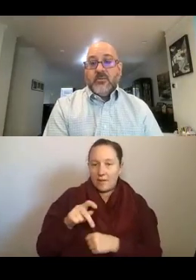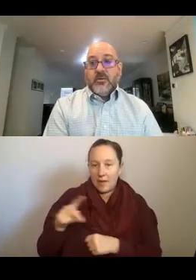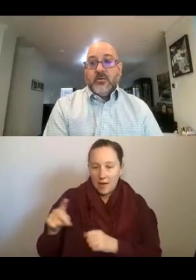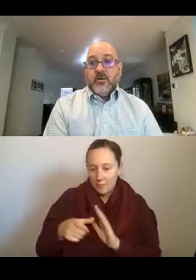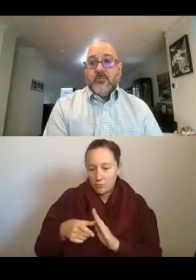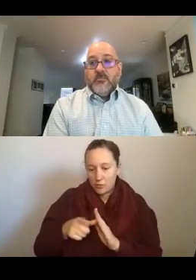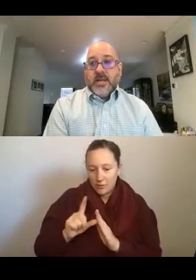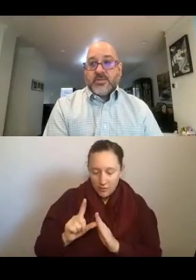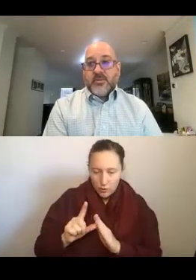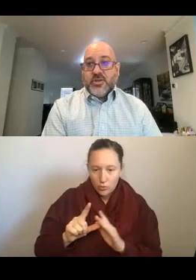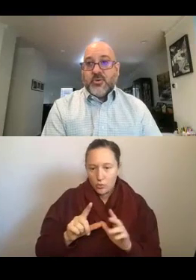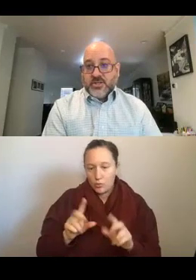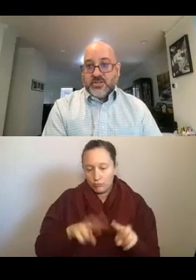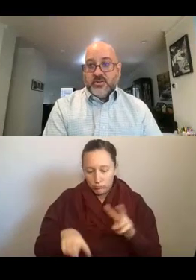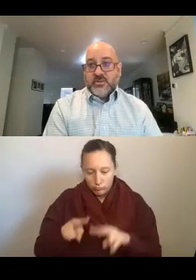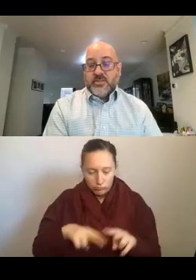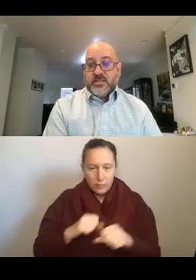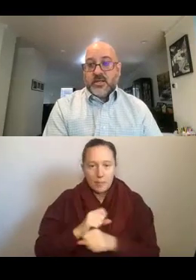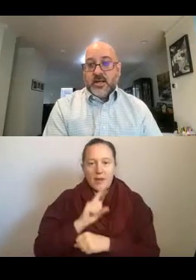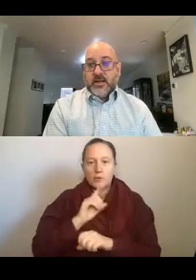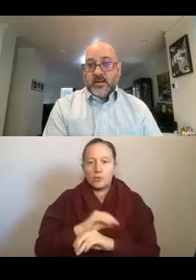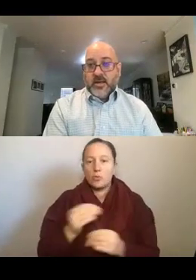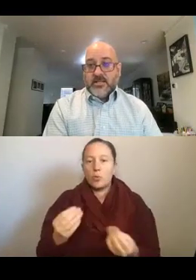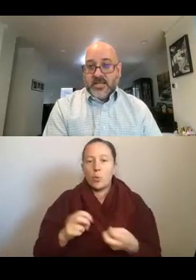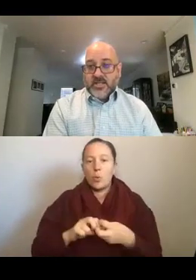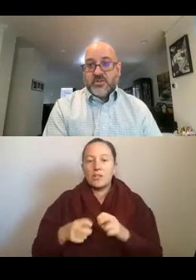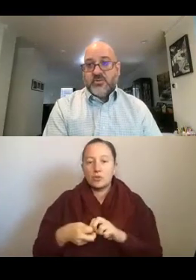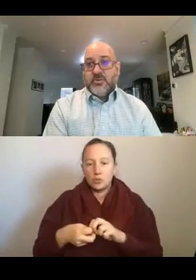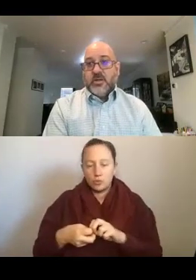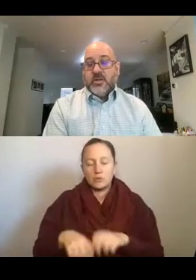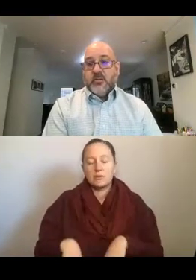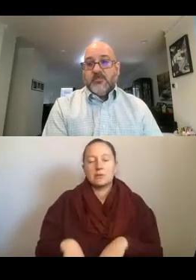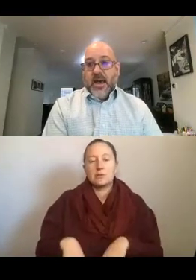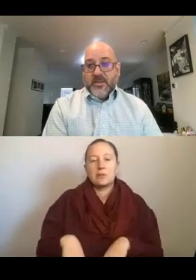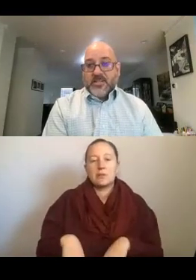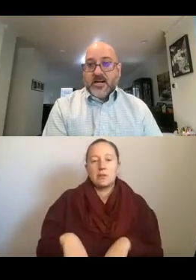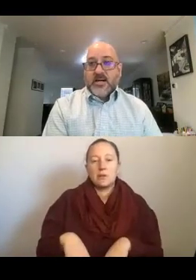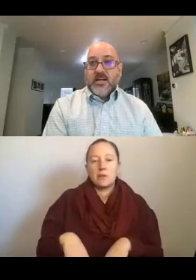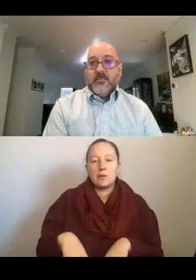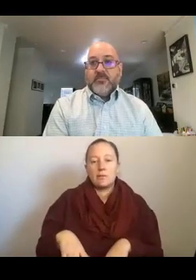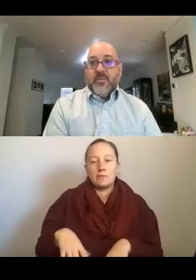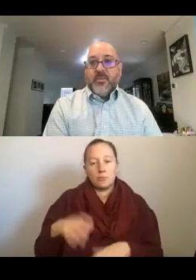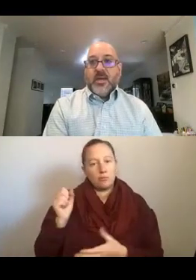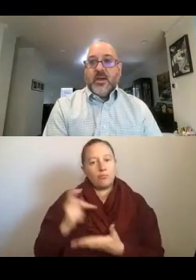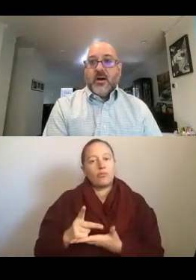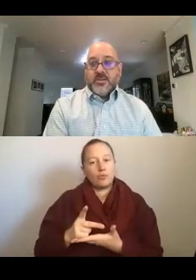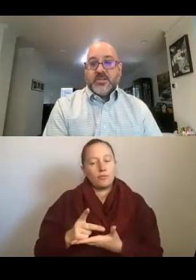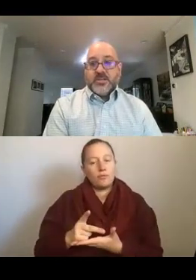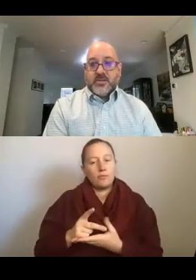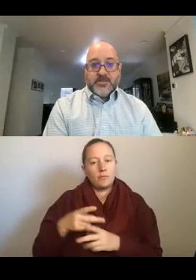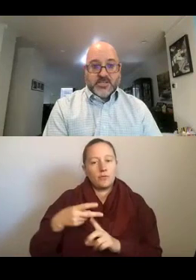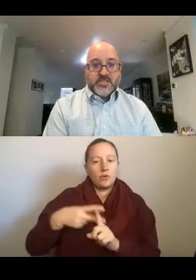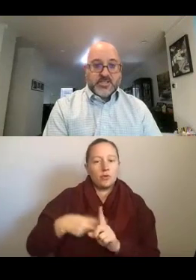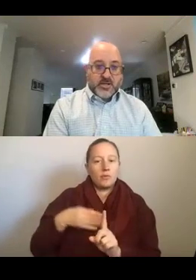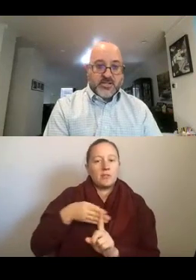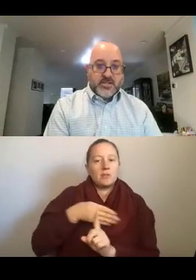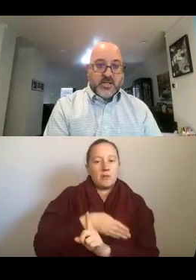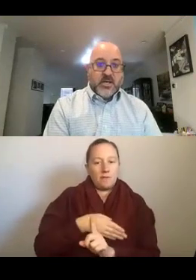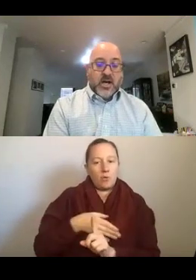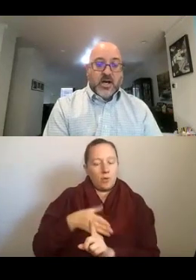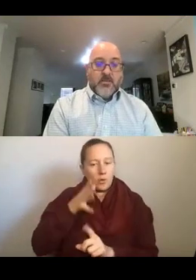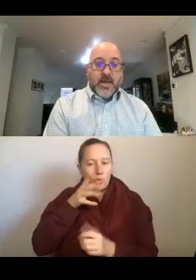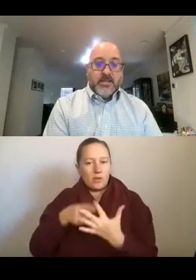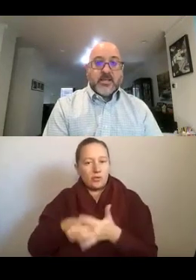and make sure there's no issues. So it's issued at the time that the R00 position